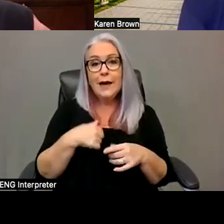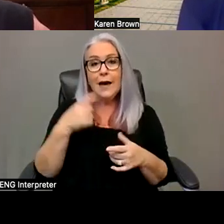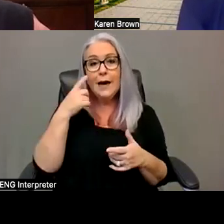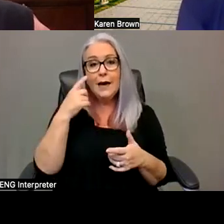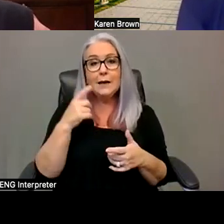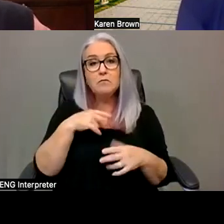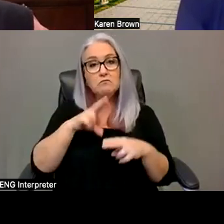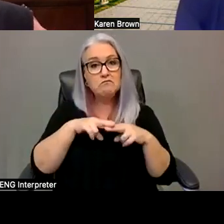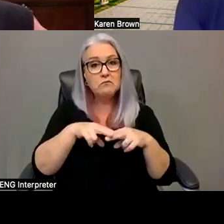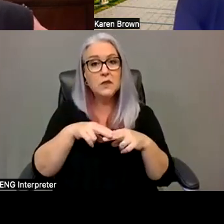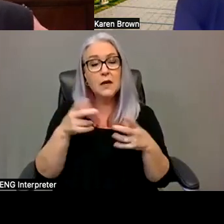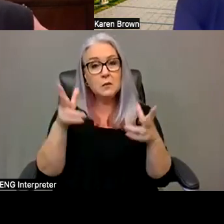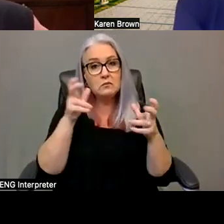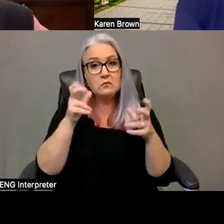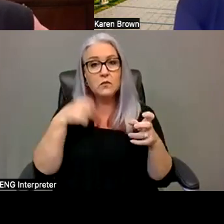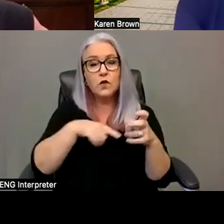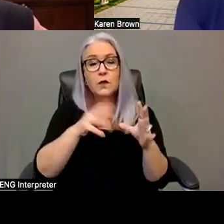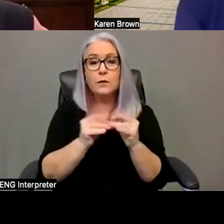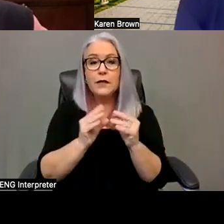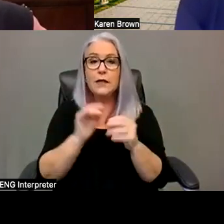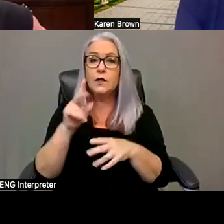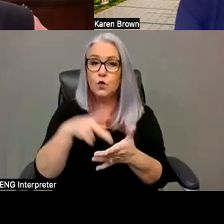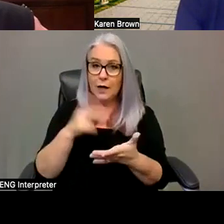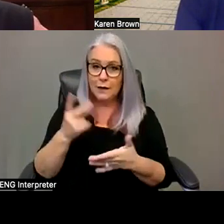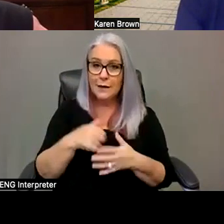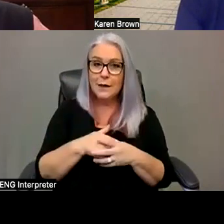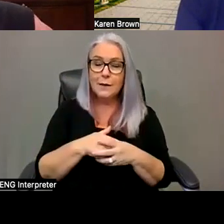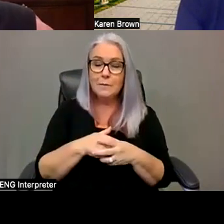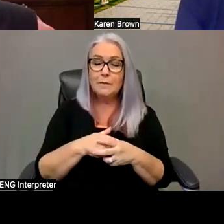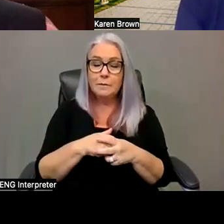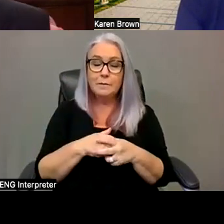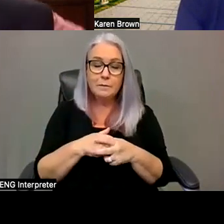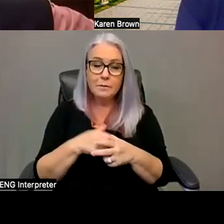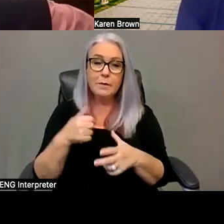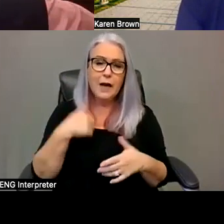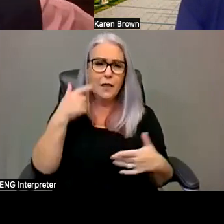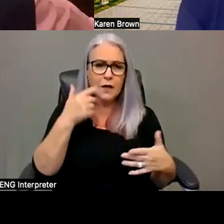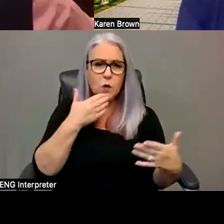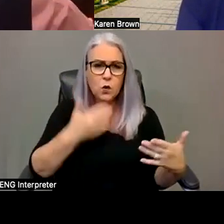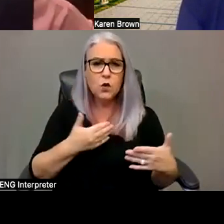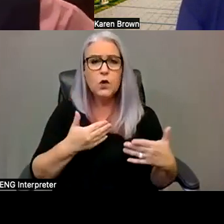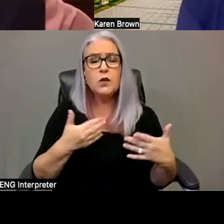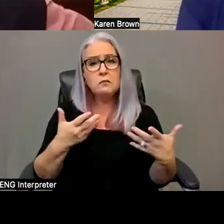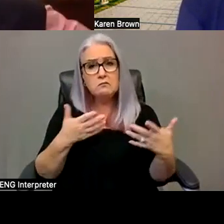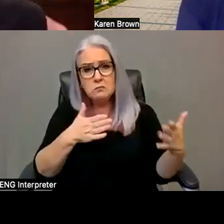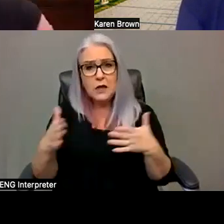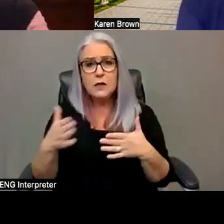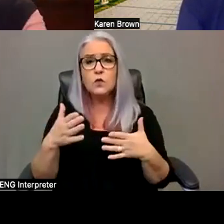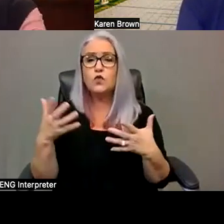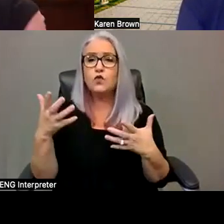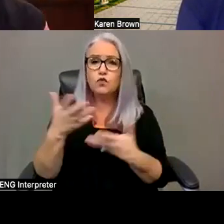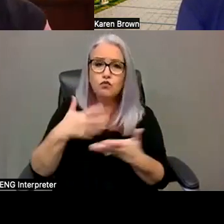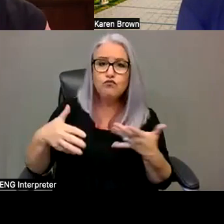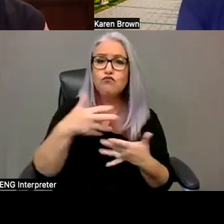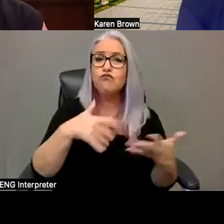twice. And yes, I do think that it does give people strategies to talk to one another, to get